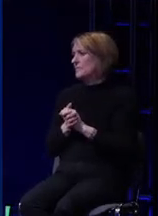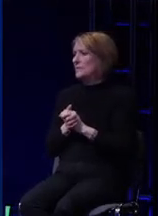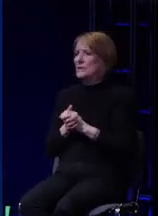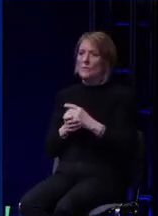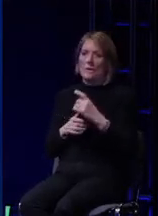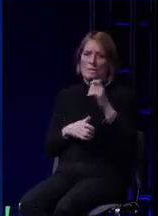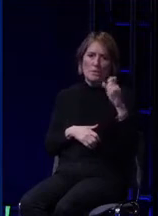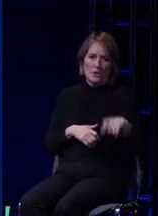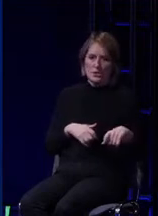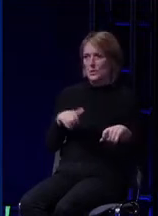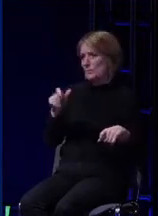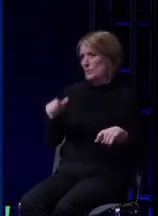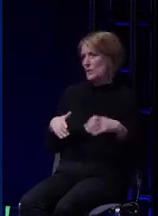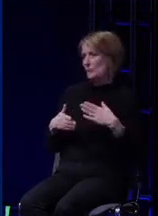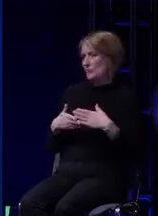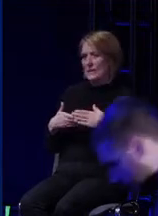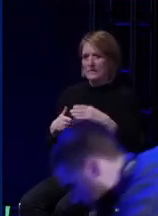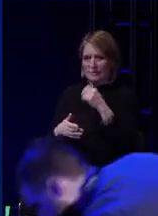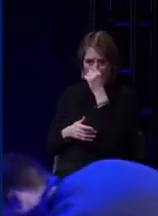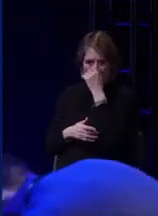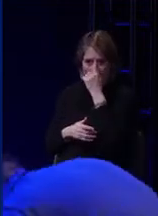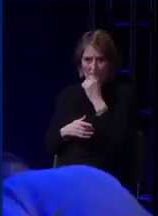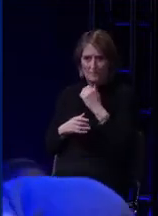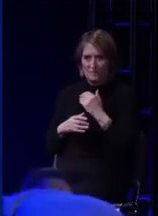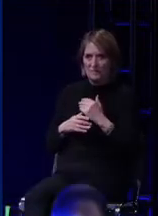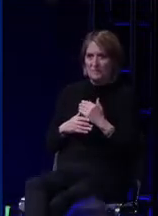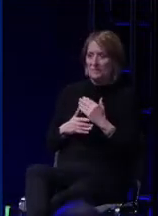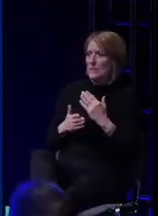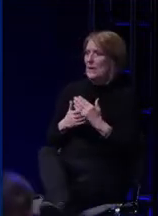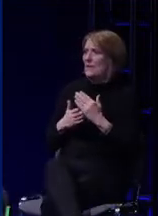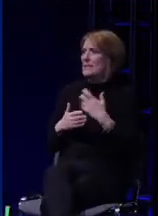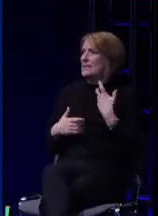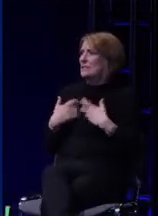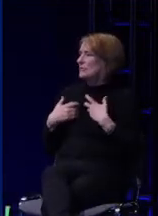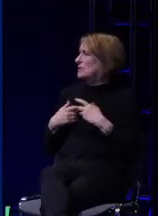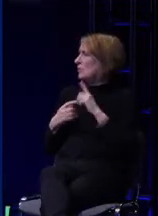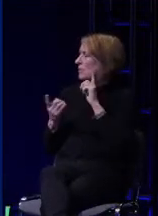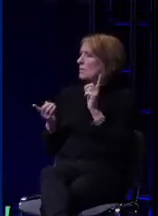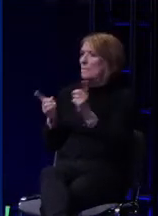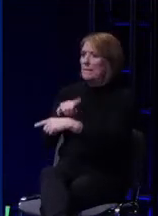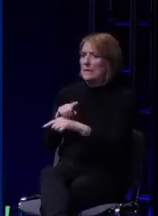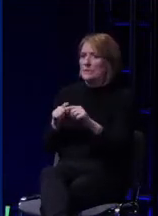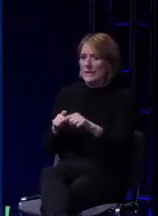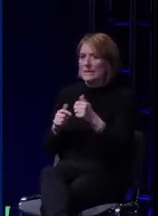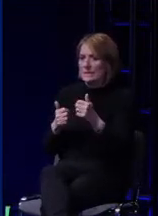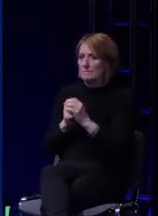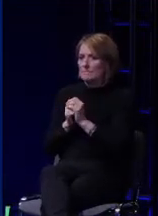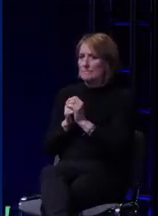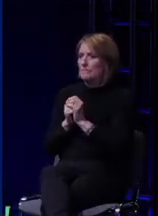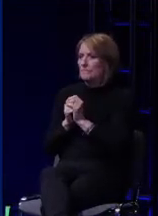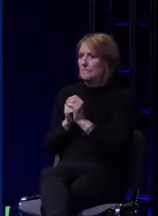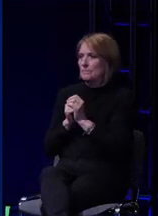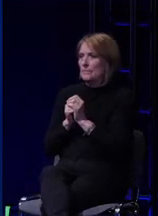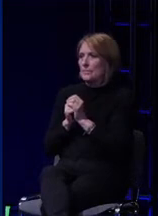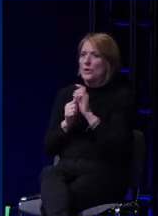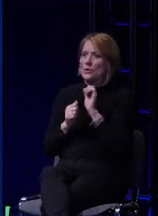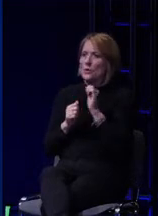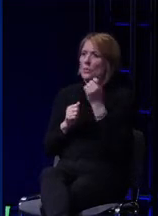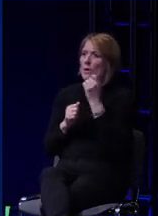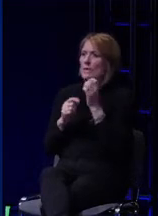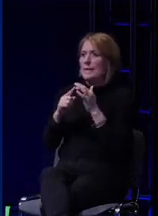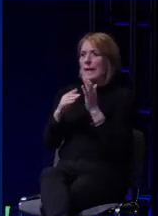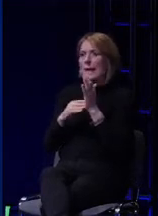person. So, that's interesting. I'm gonna get back to that. Stefan, you won an Emmy for USS